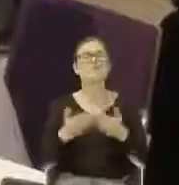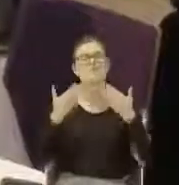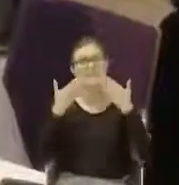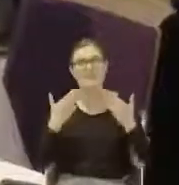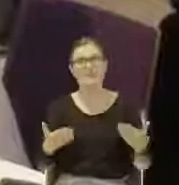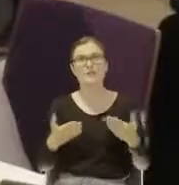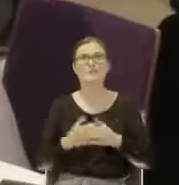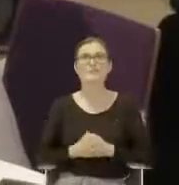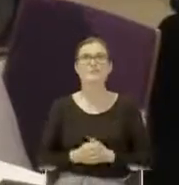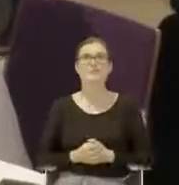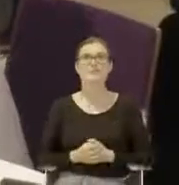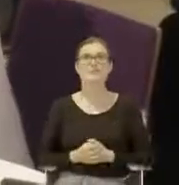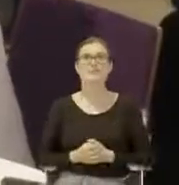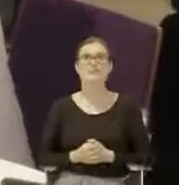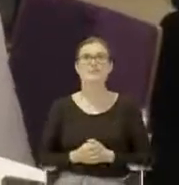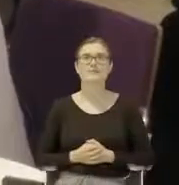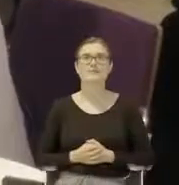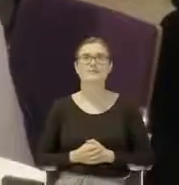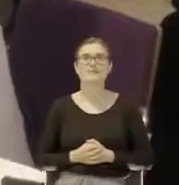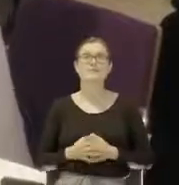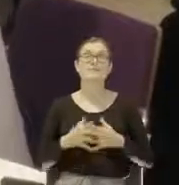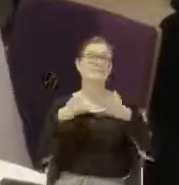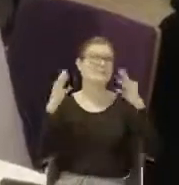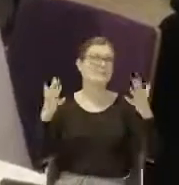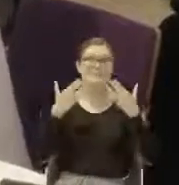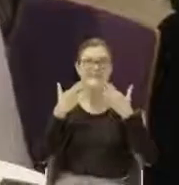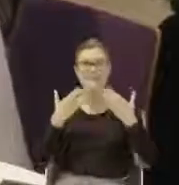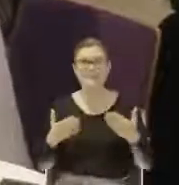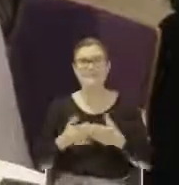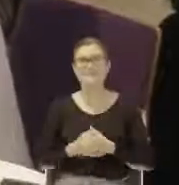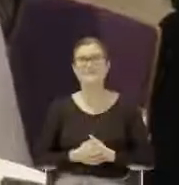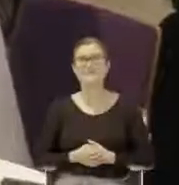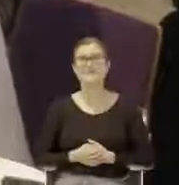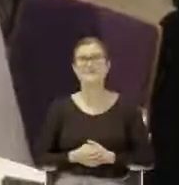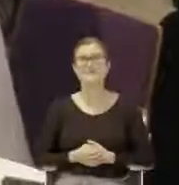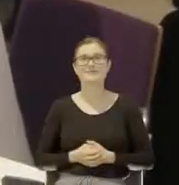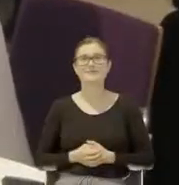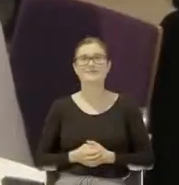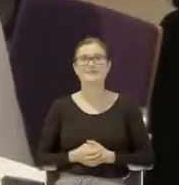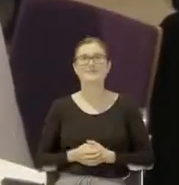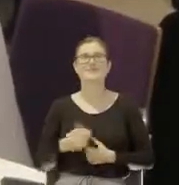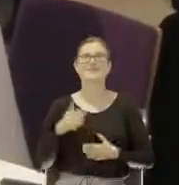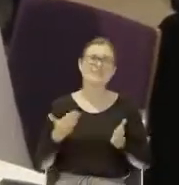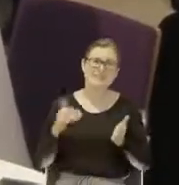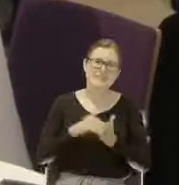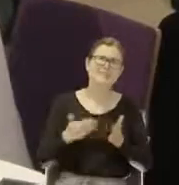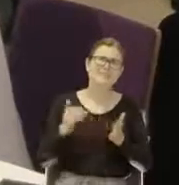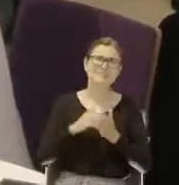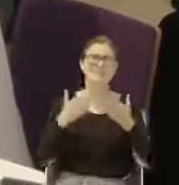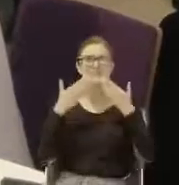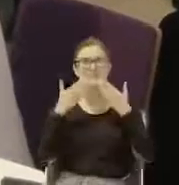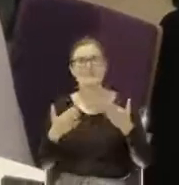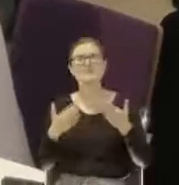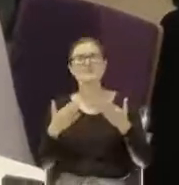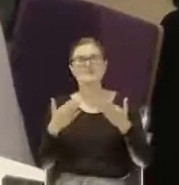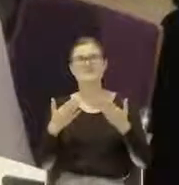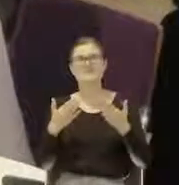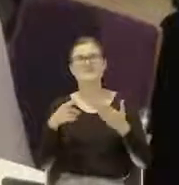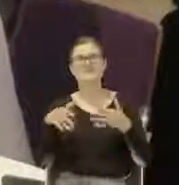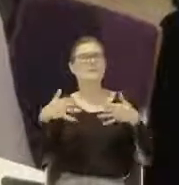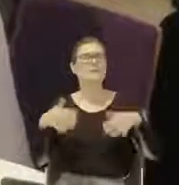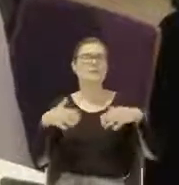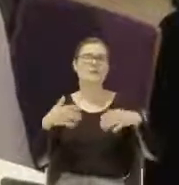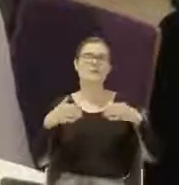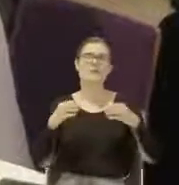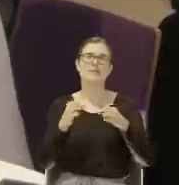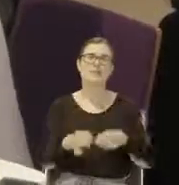Thank you very much, Sipra, also for recalling how important it is to acknowledge the progress that we make, because if you don't acknowledge it, then